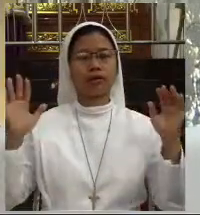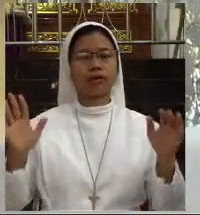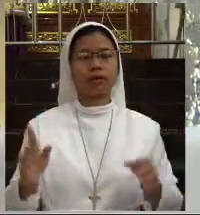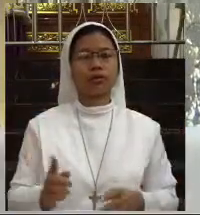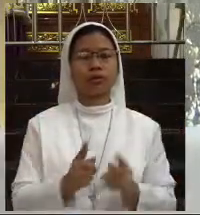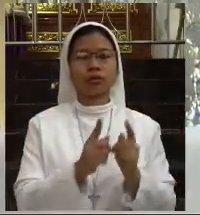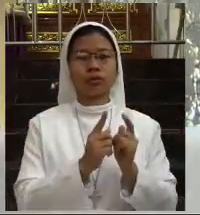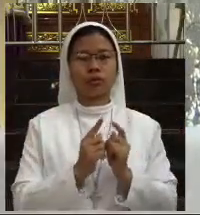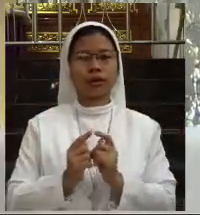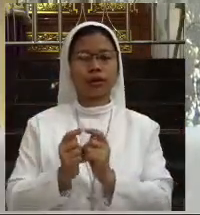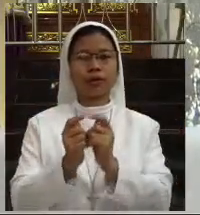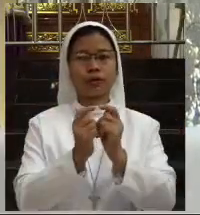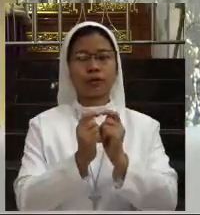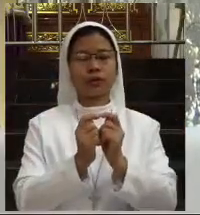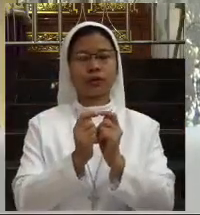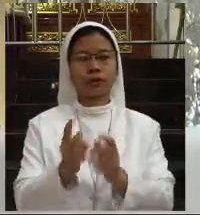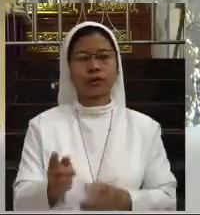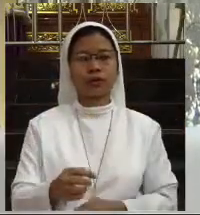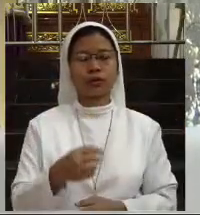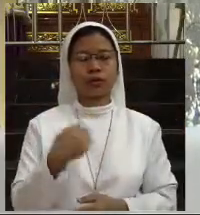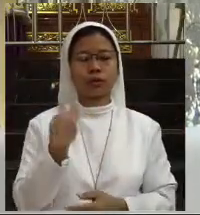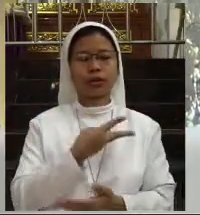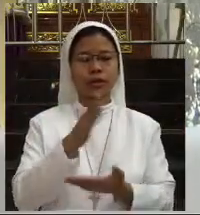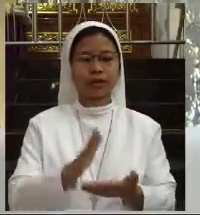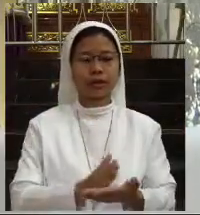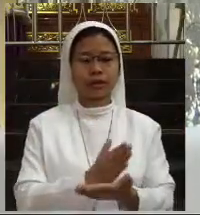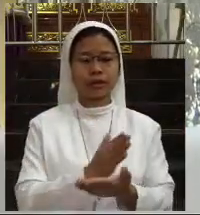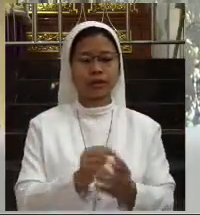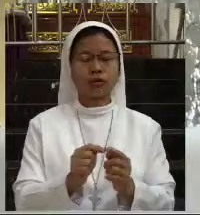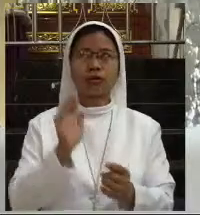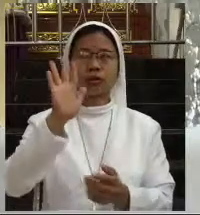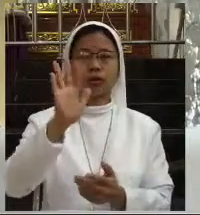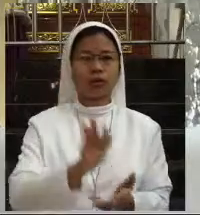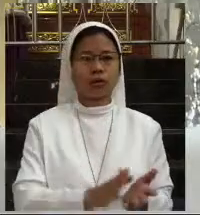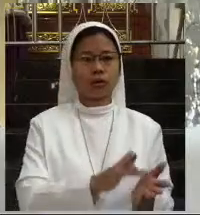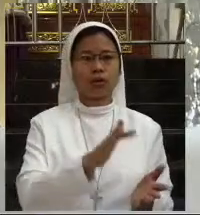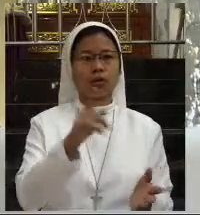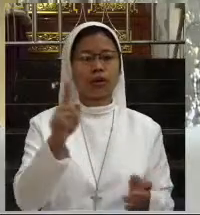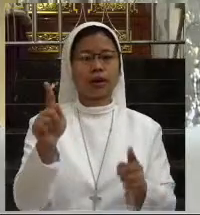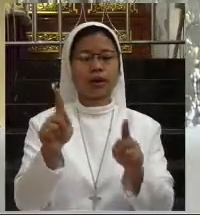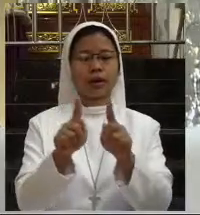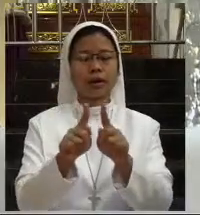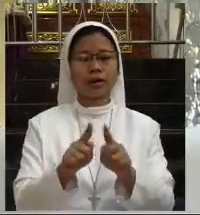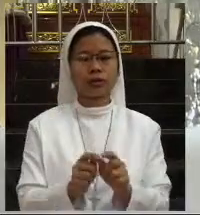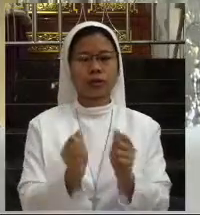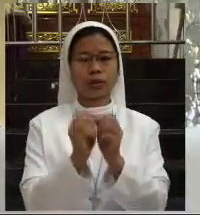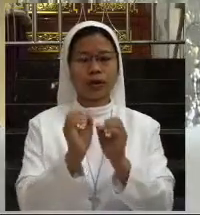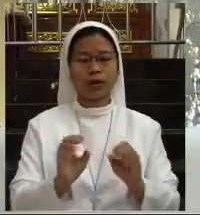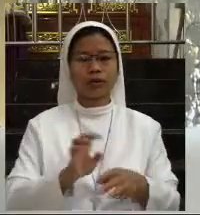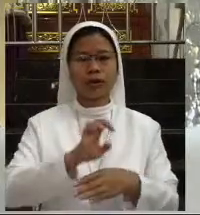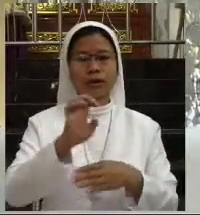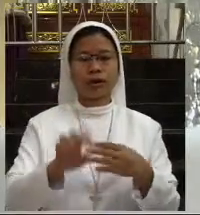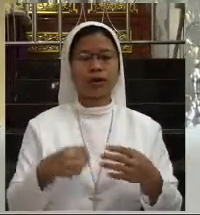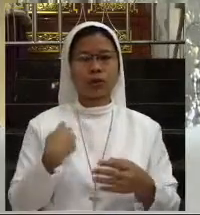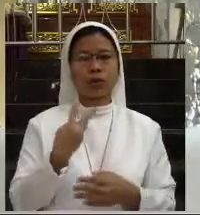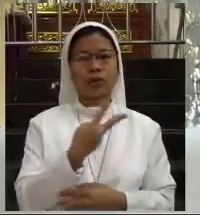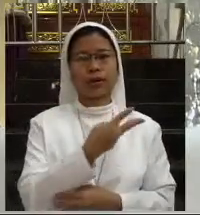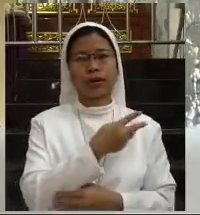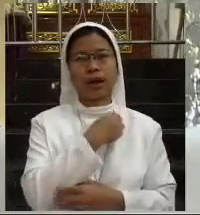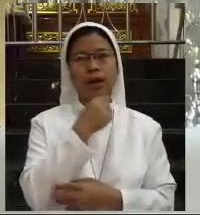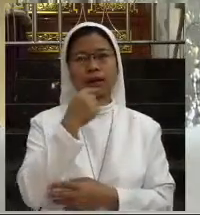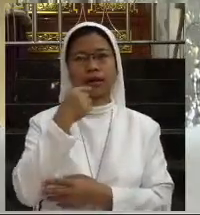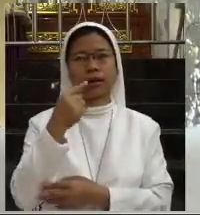and powers of heaven, we sing to you glory, as without end we